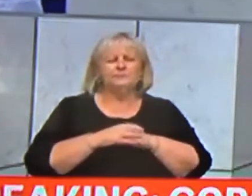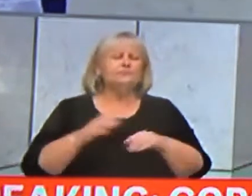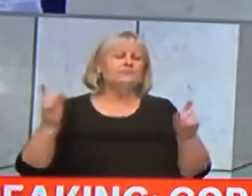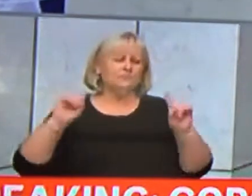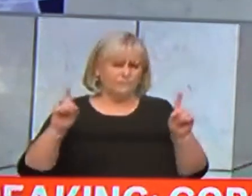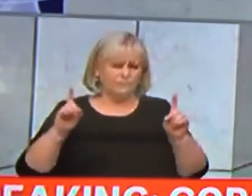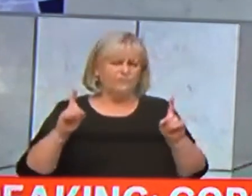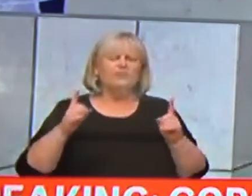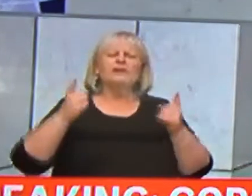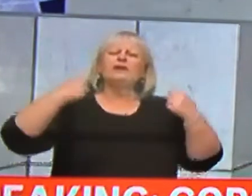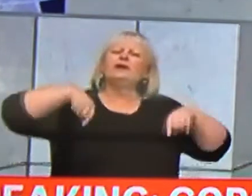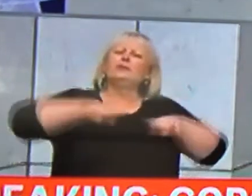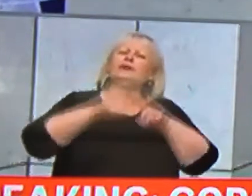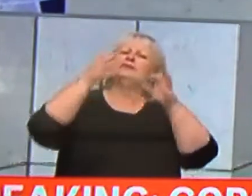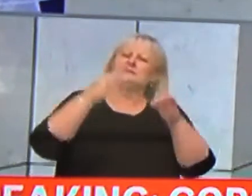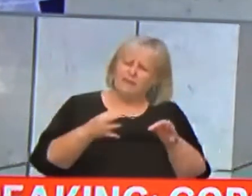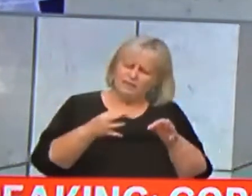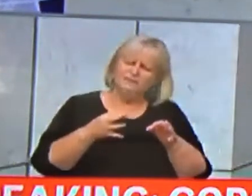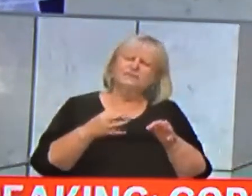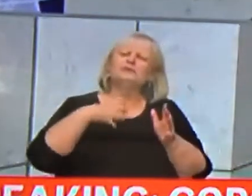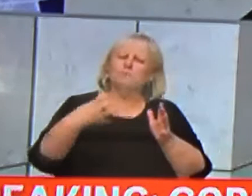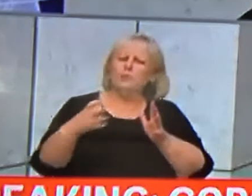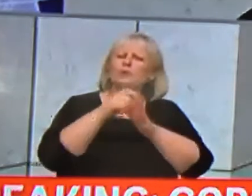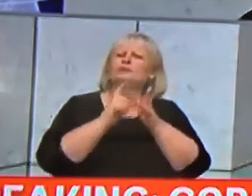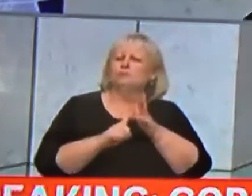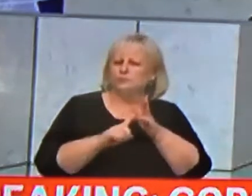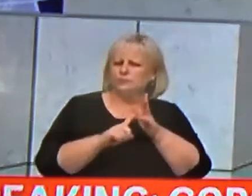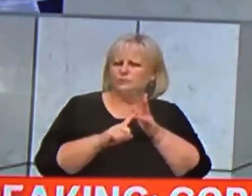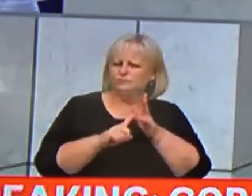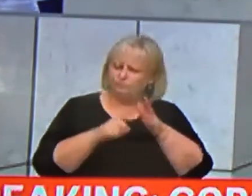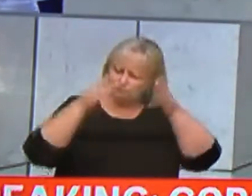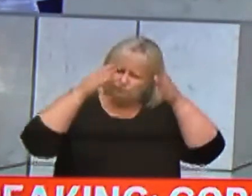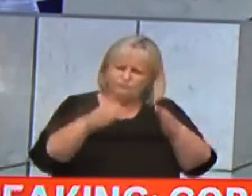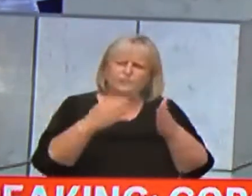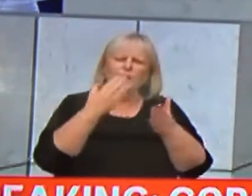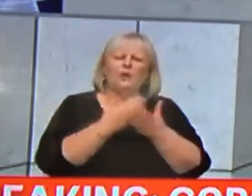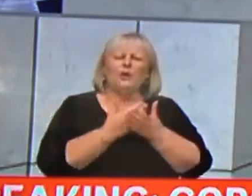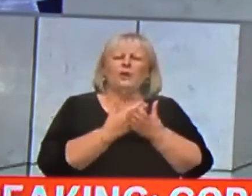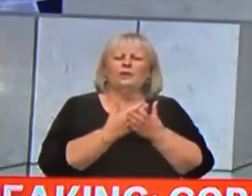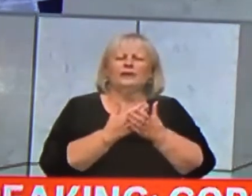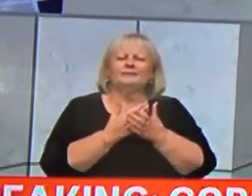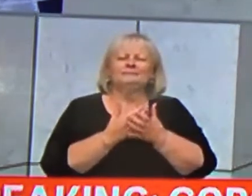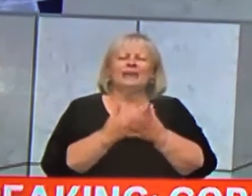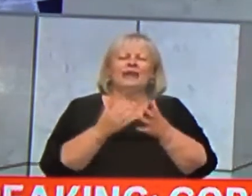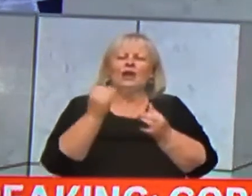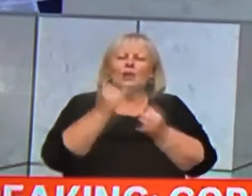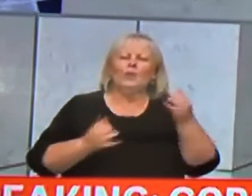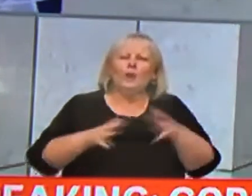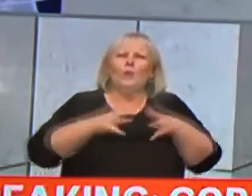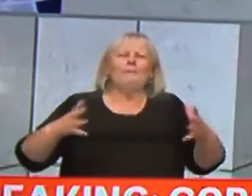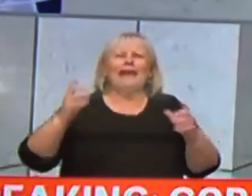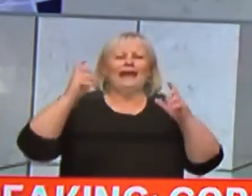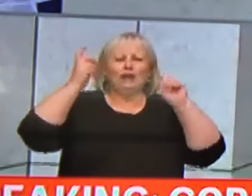Today, we've decided to take further actions targeted at what is our greatest area of